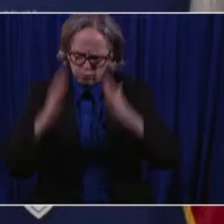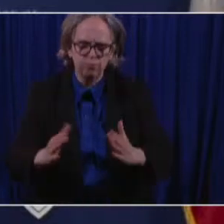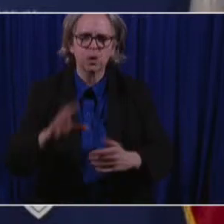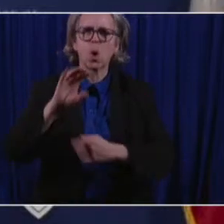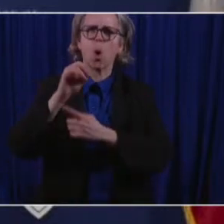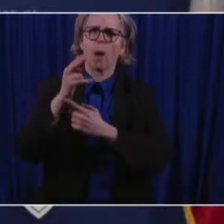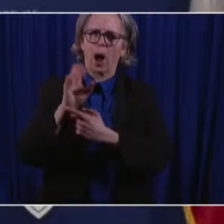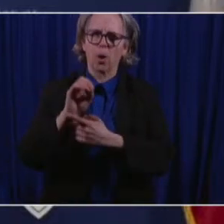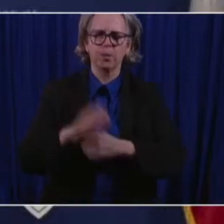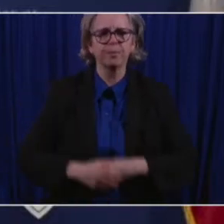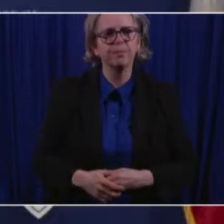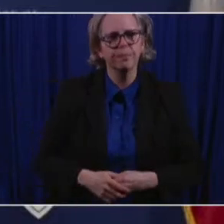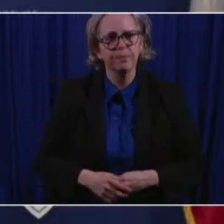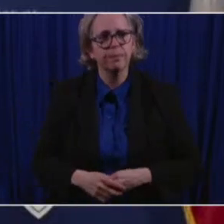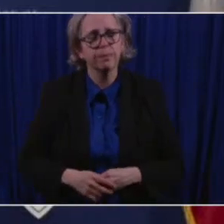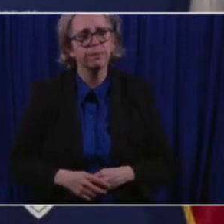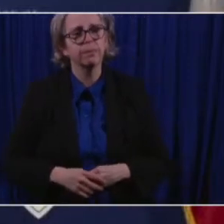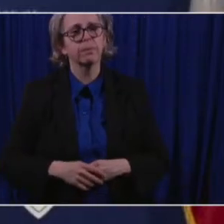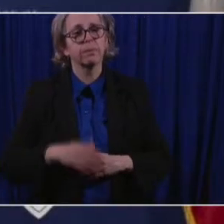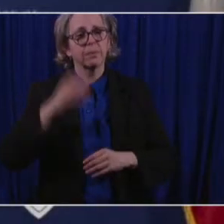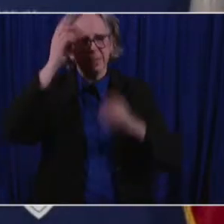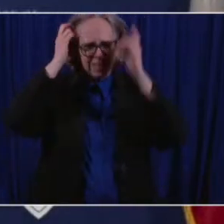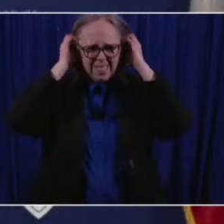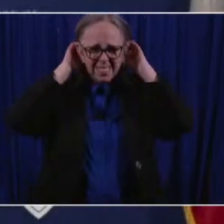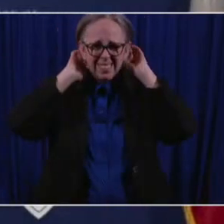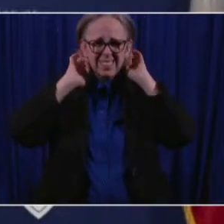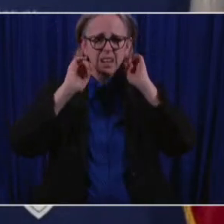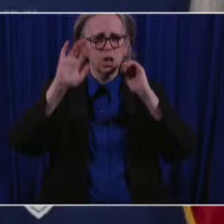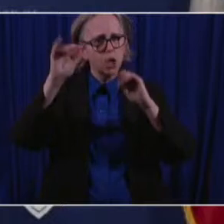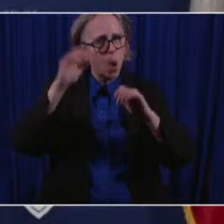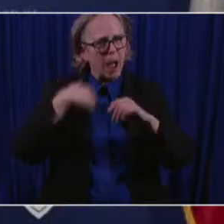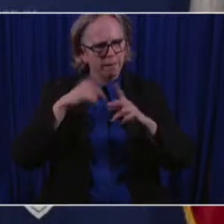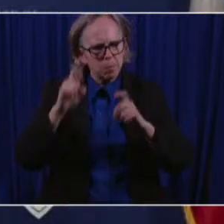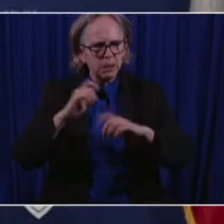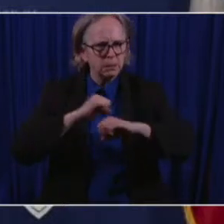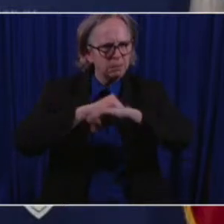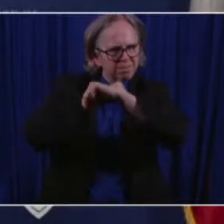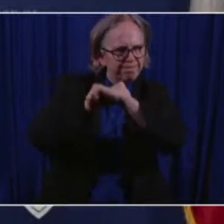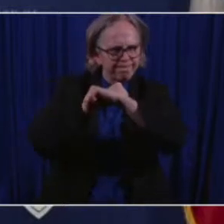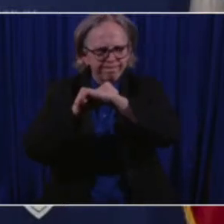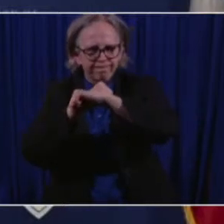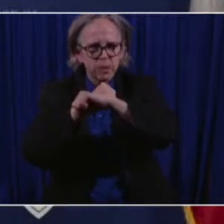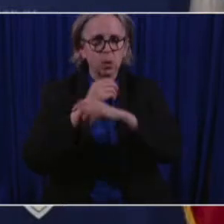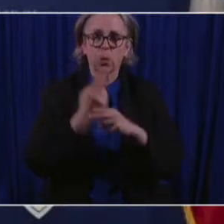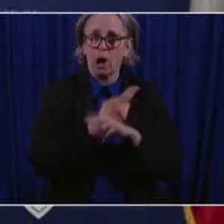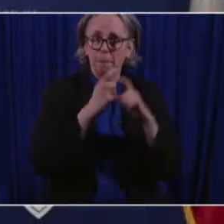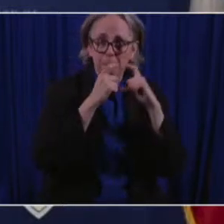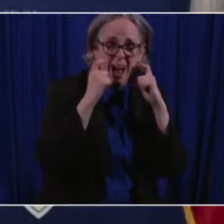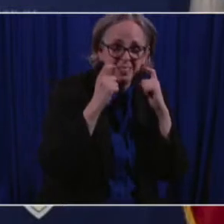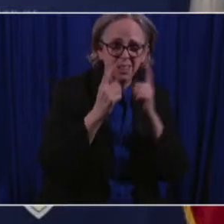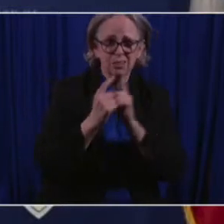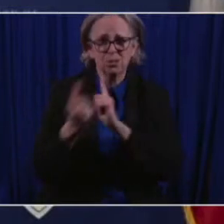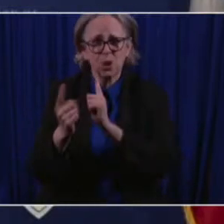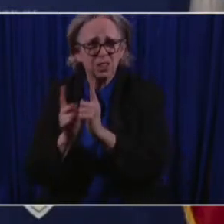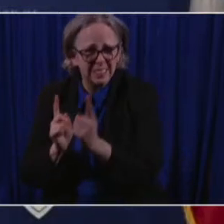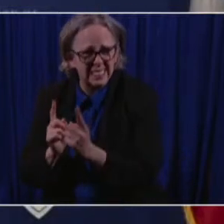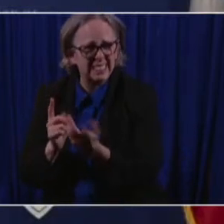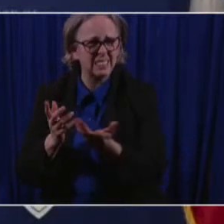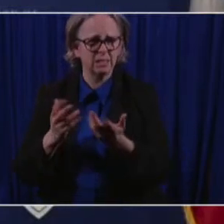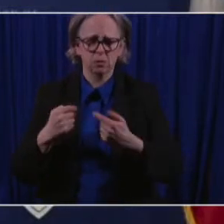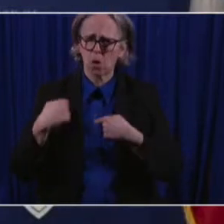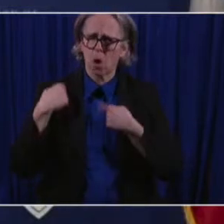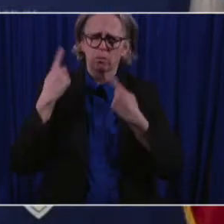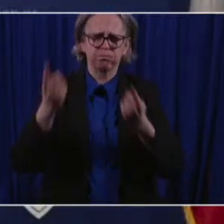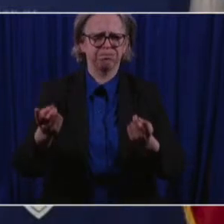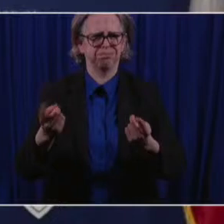we have to stay on defense, which means we have to wear the mask. Ohioans have done a great job. I checked the